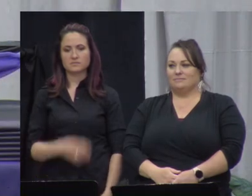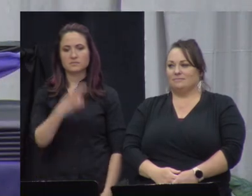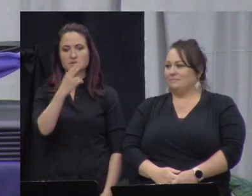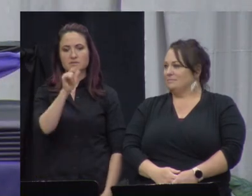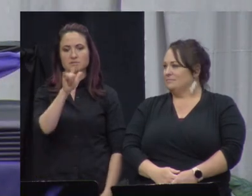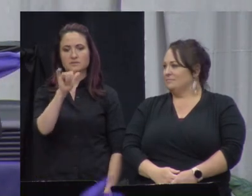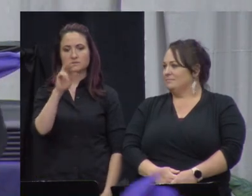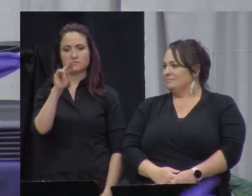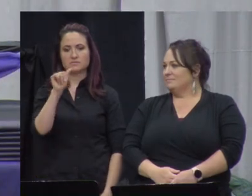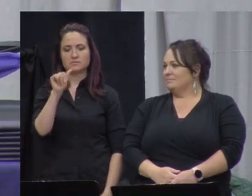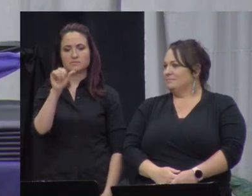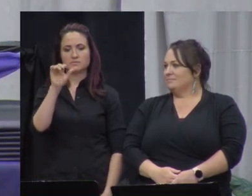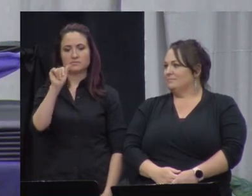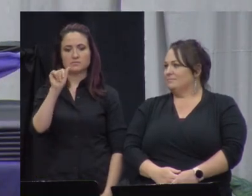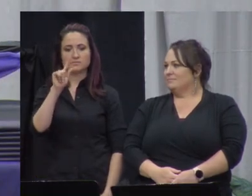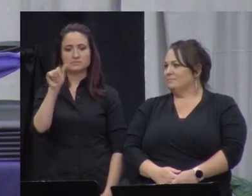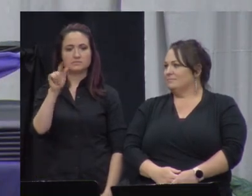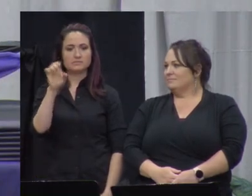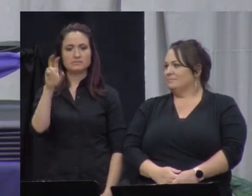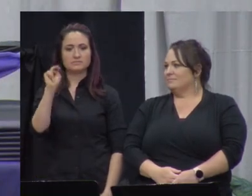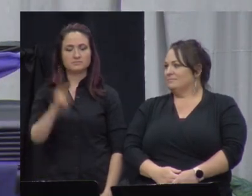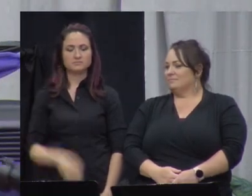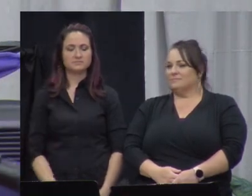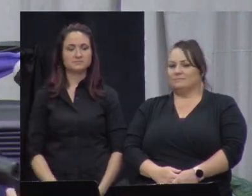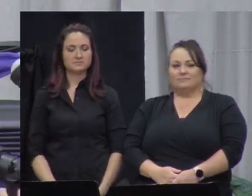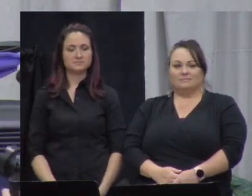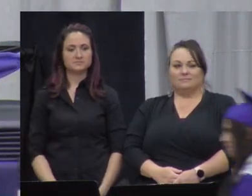Helena Osler.